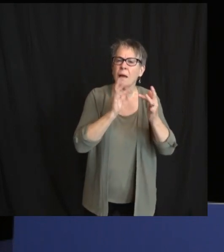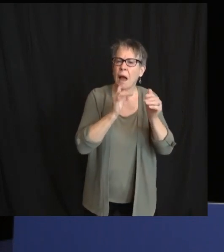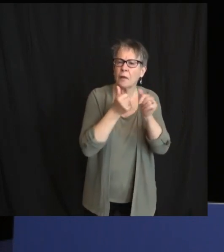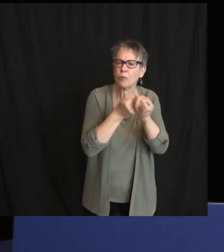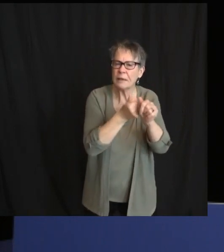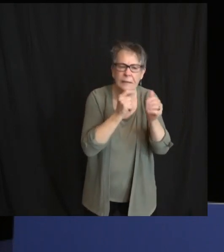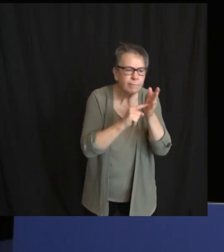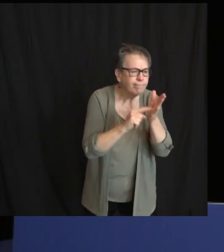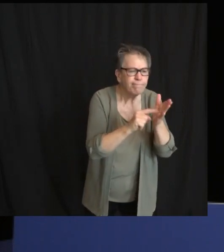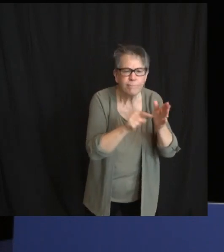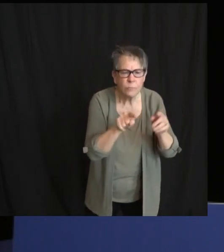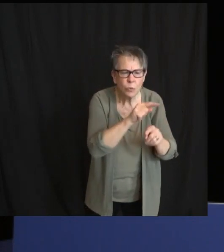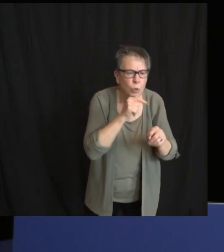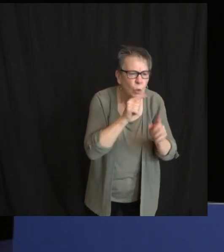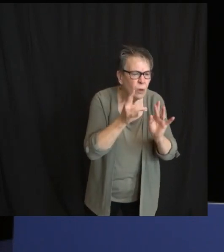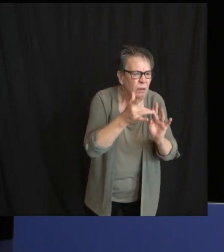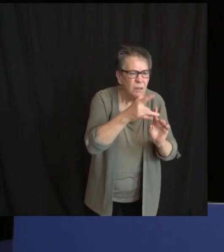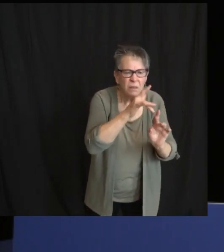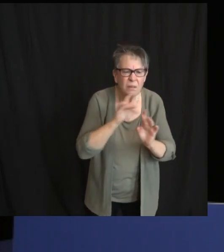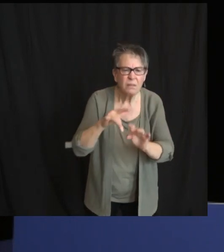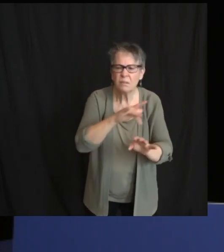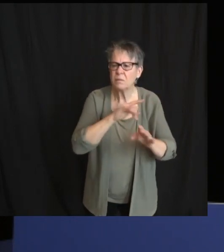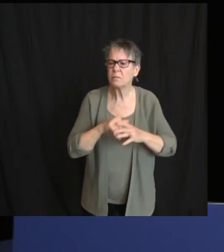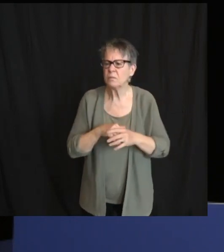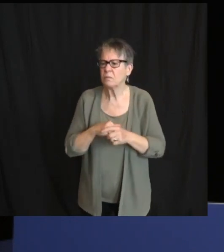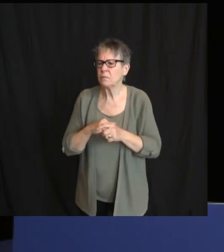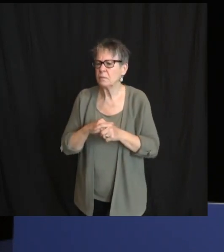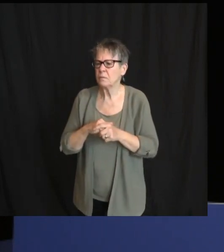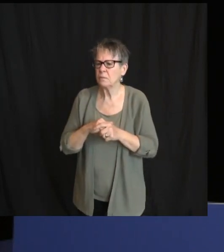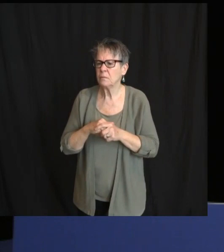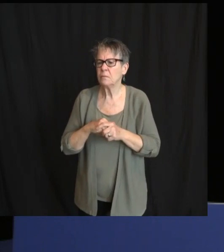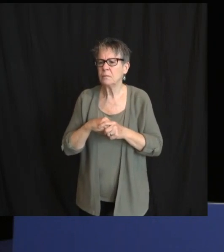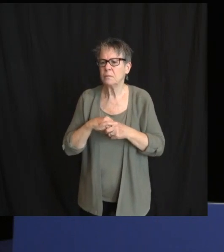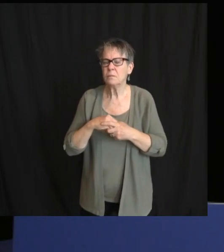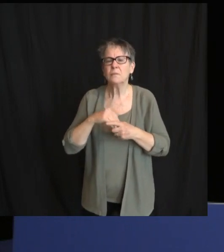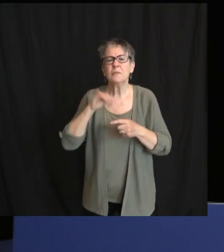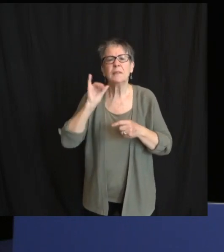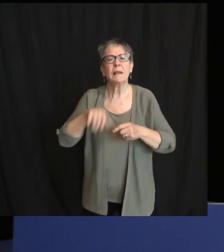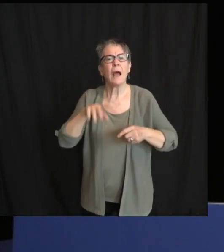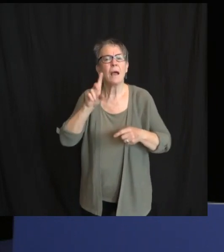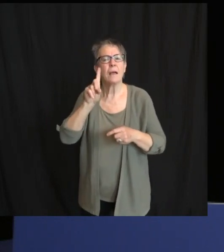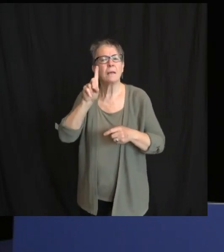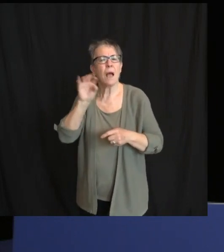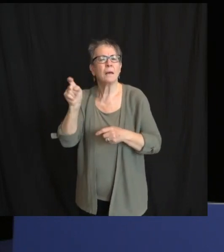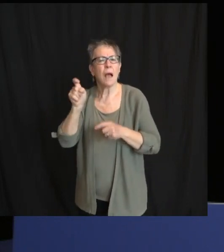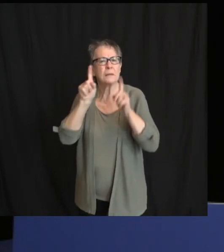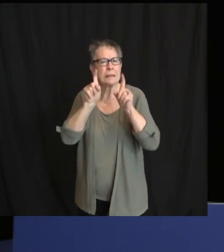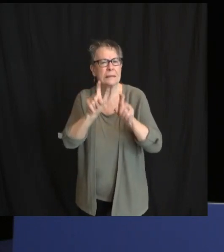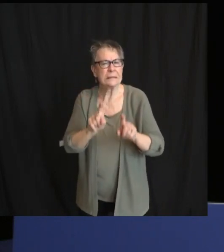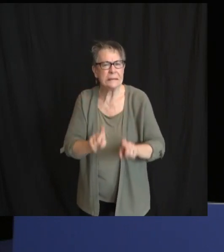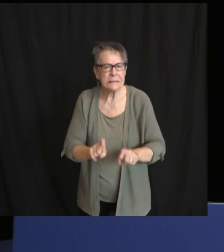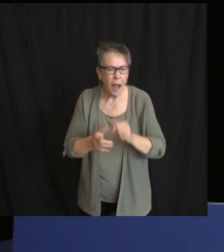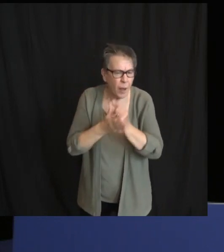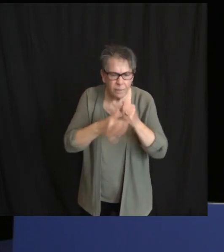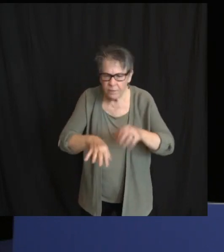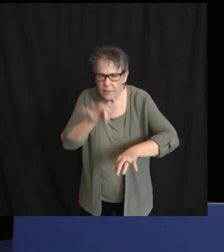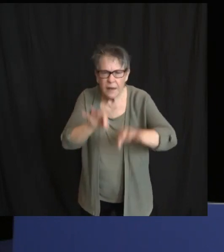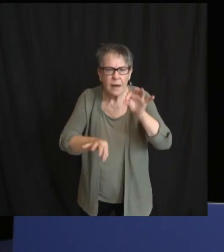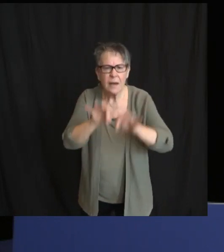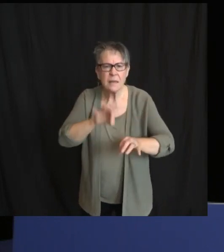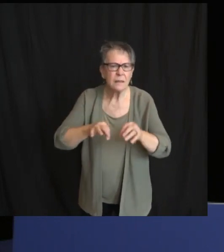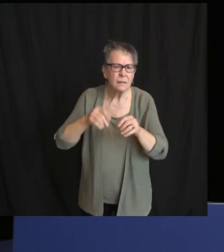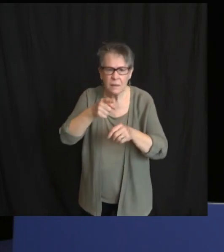the molecular and antigen testing, they give you a result that you can actually act upon right away for immediate public health action because it means that